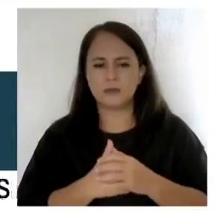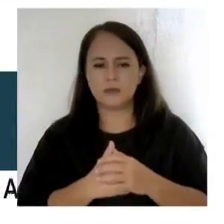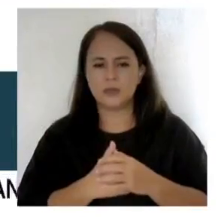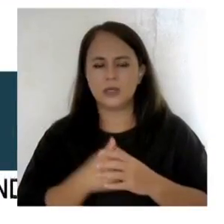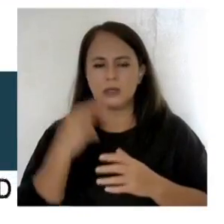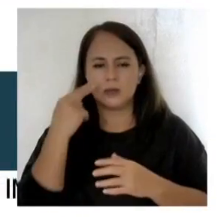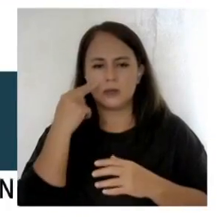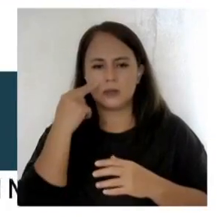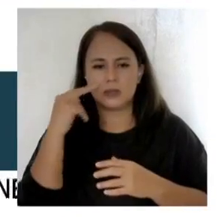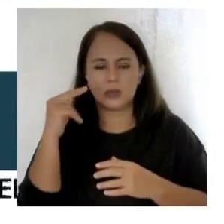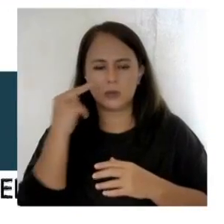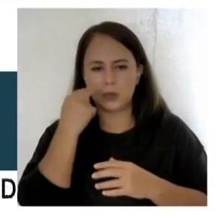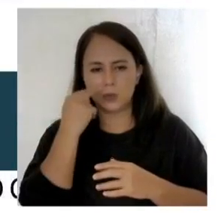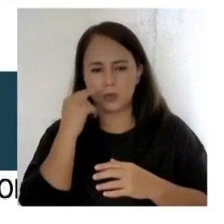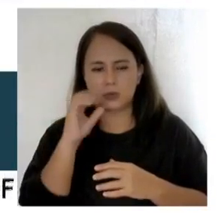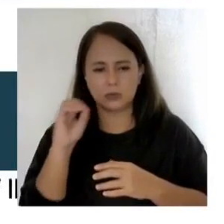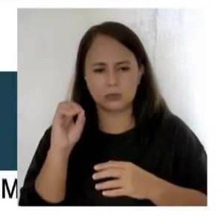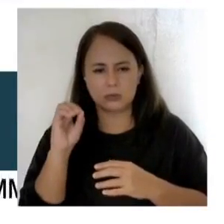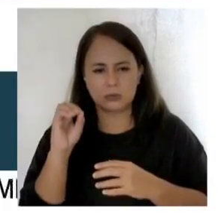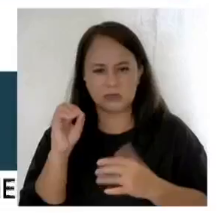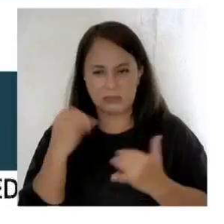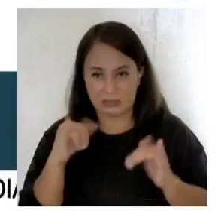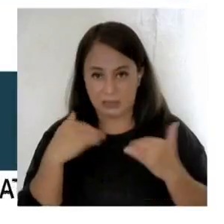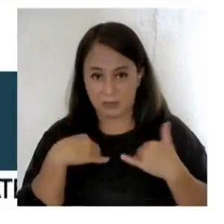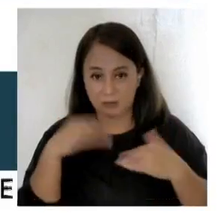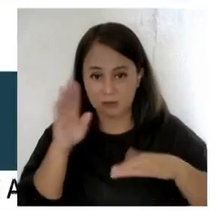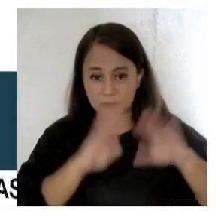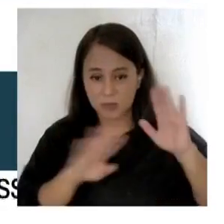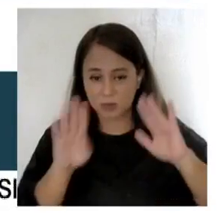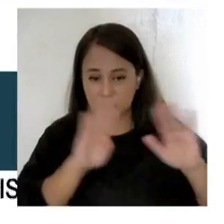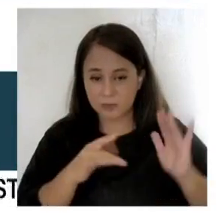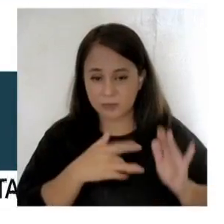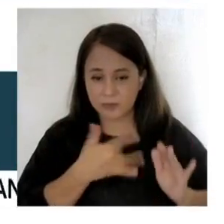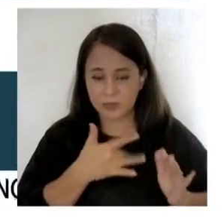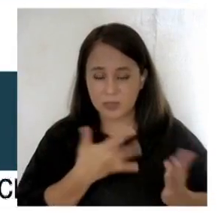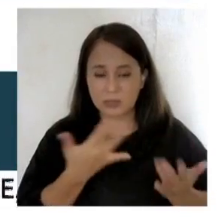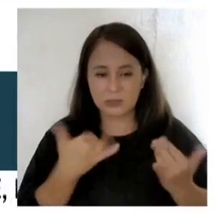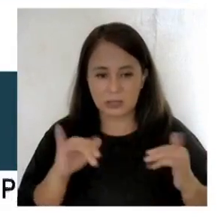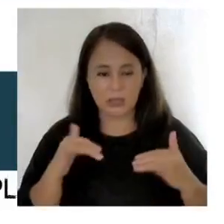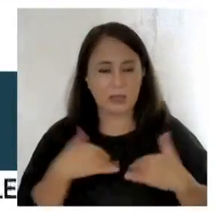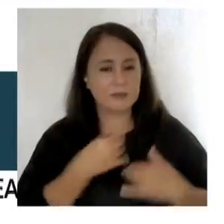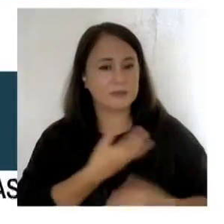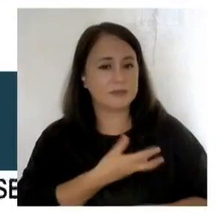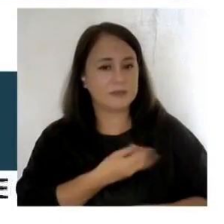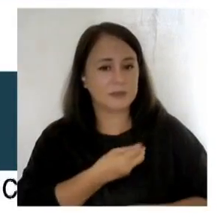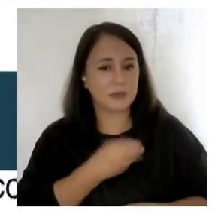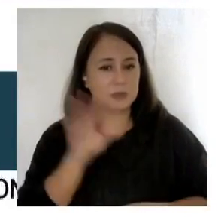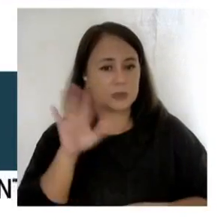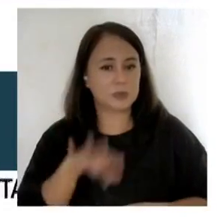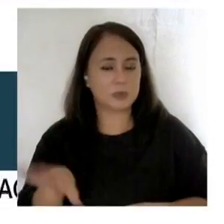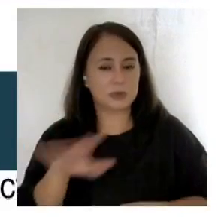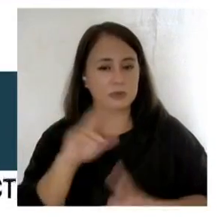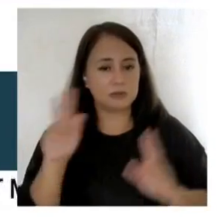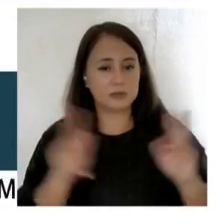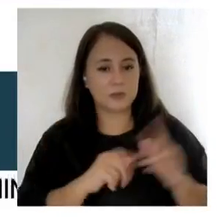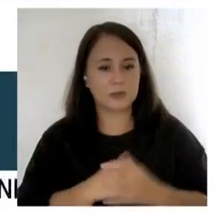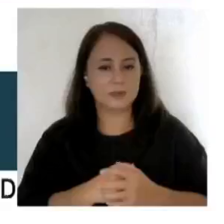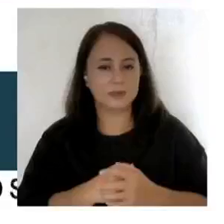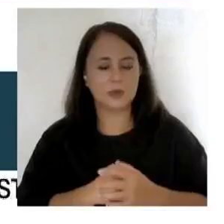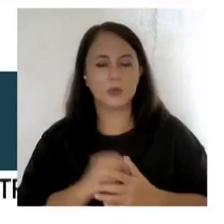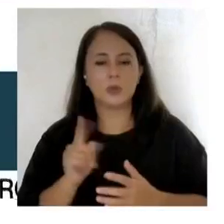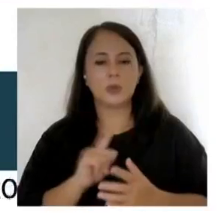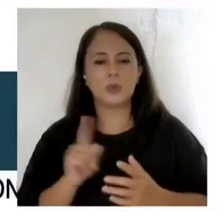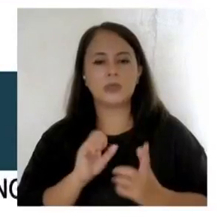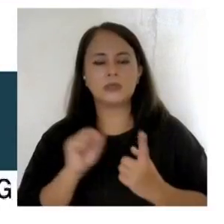Oriental? Is there tension still there being felt? Is there still fear among the citizens there? What's the current